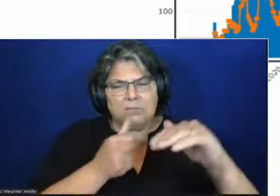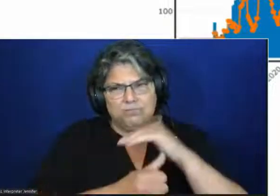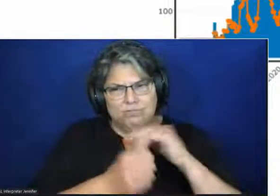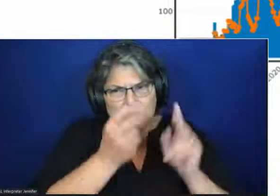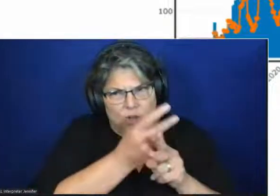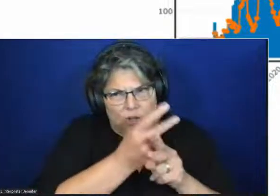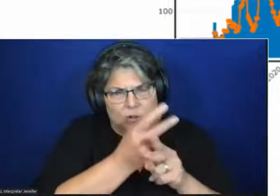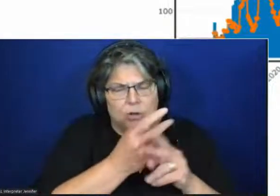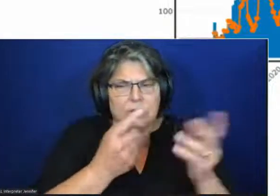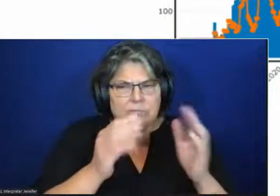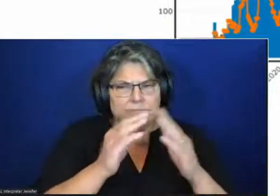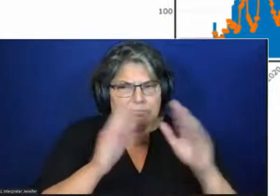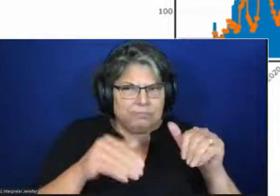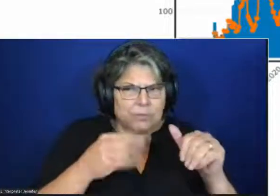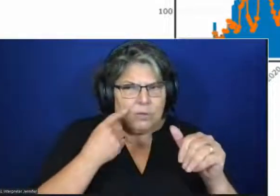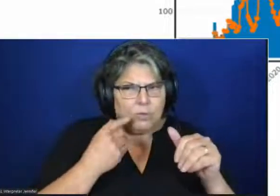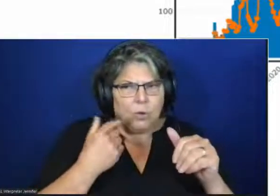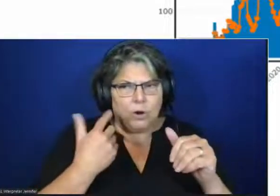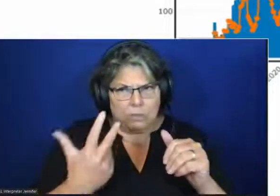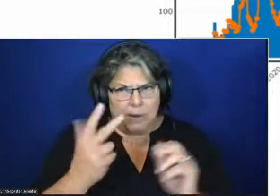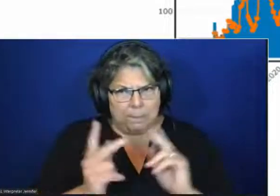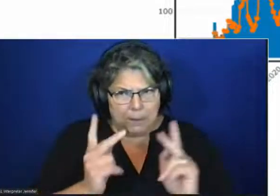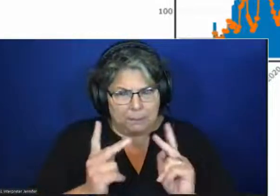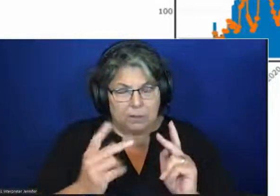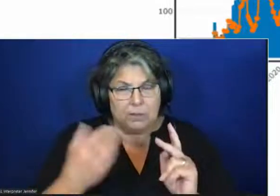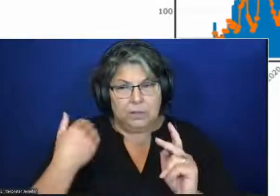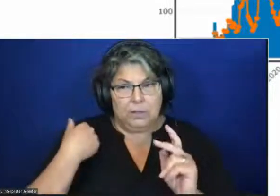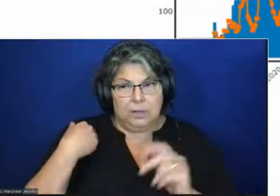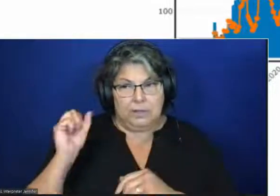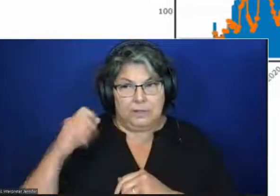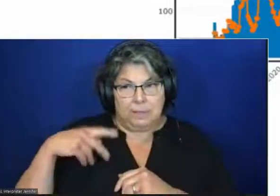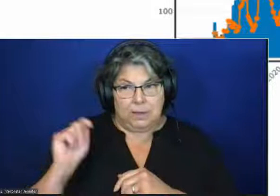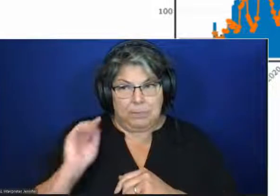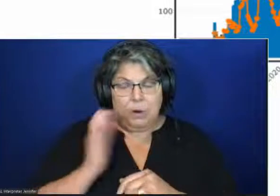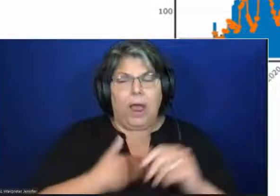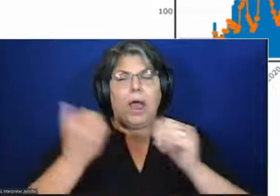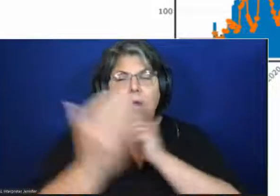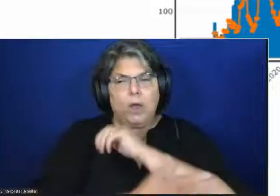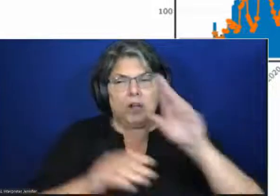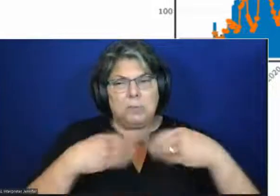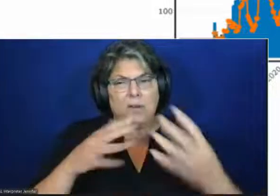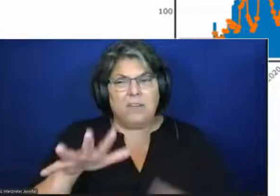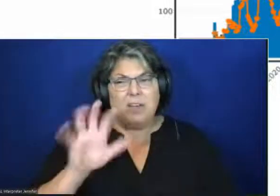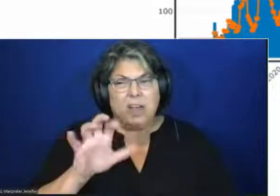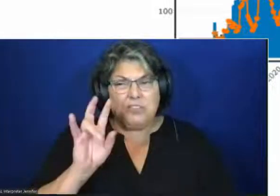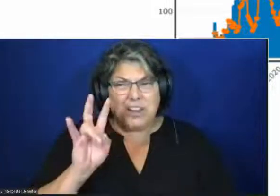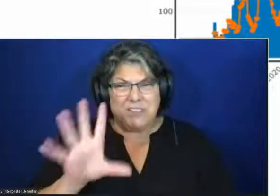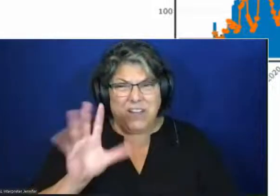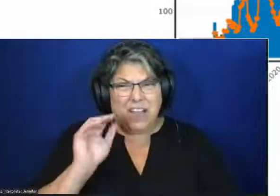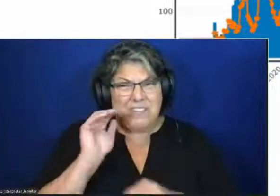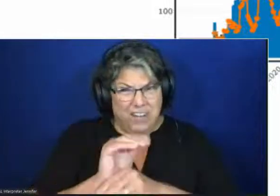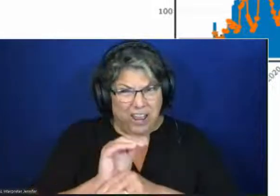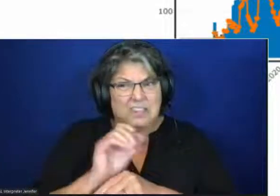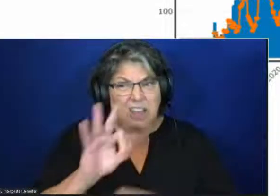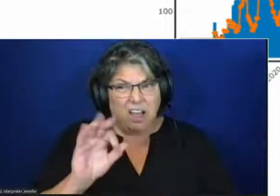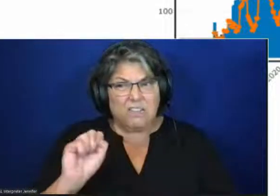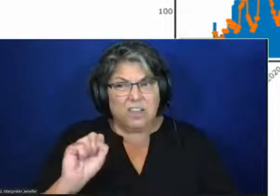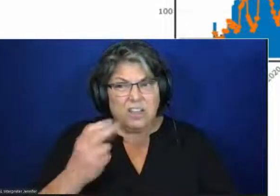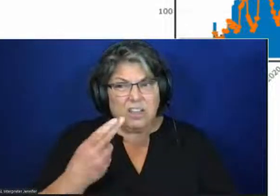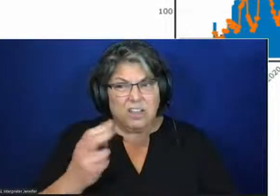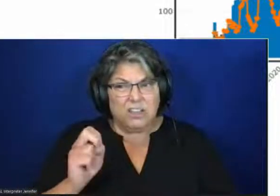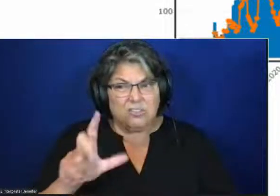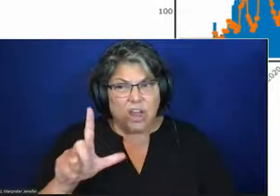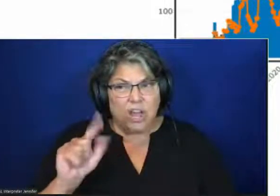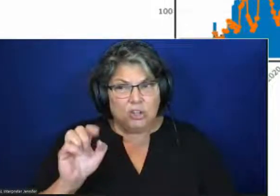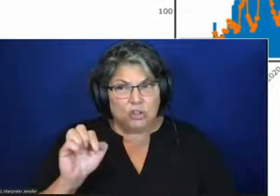and in the month of September, our county provided 575 nights of shelter to